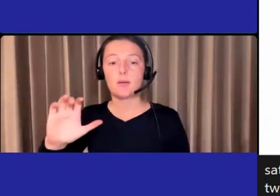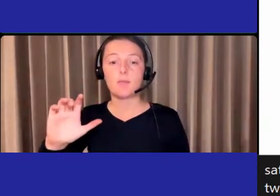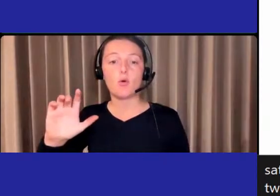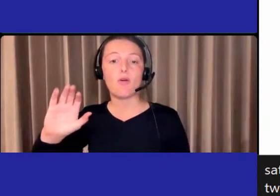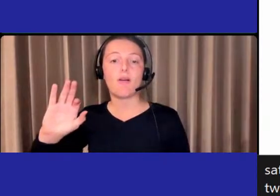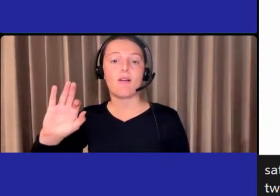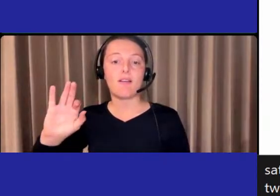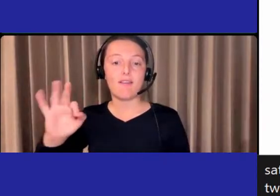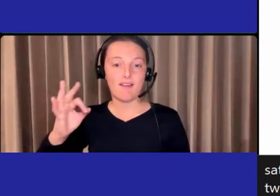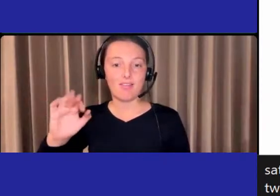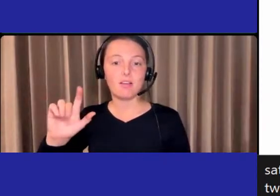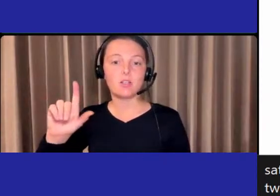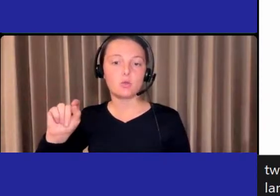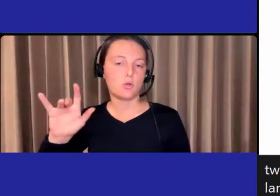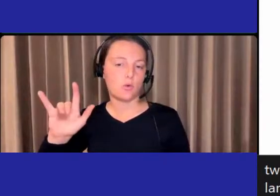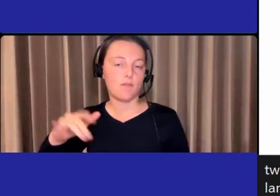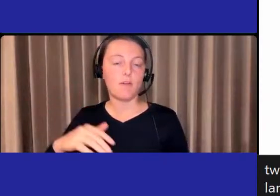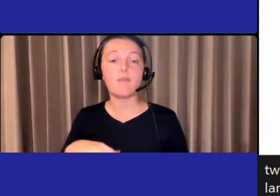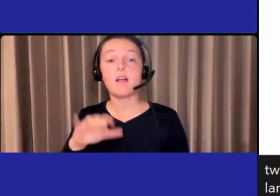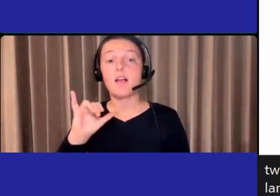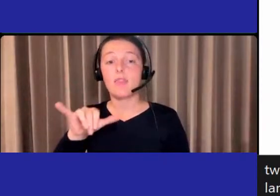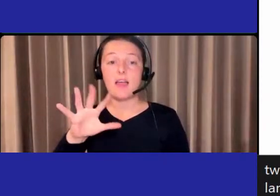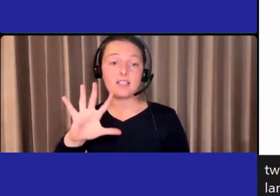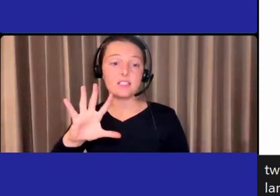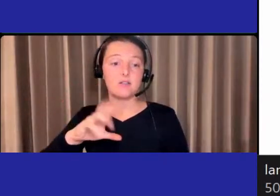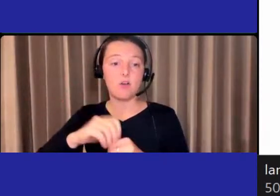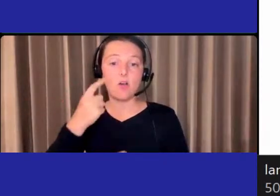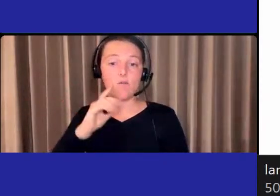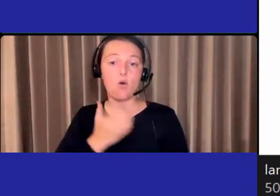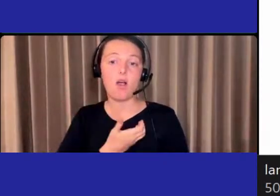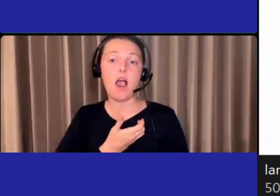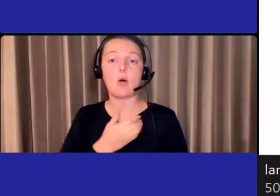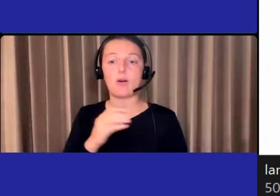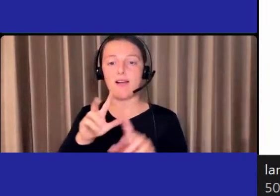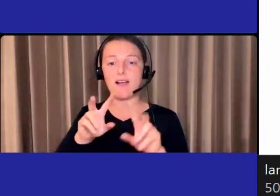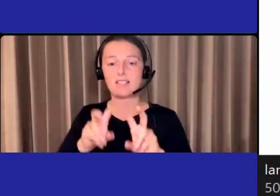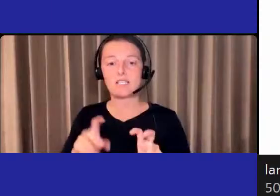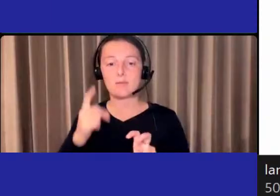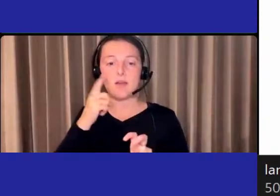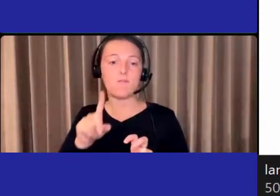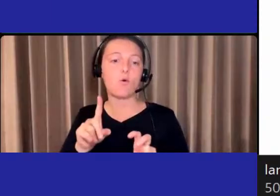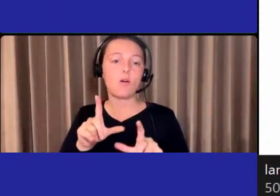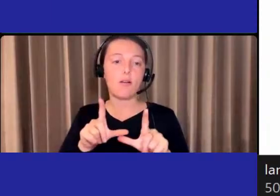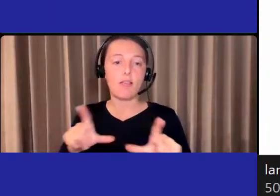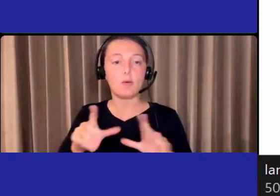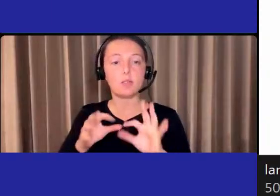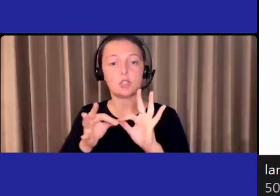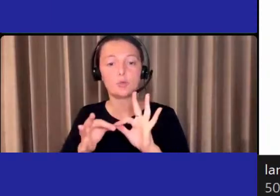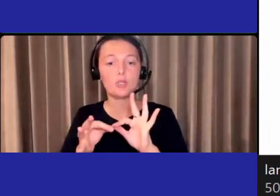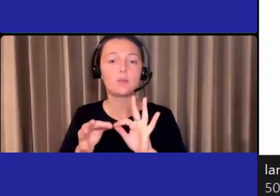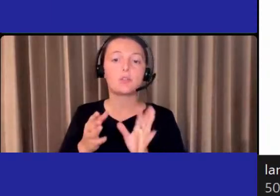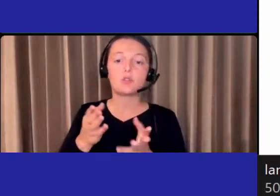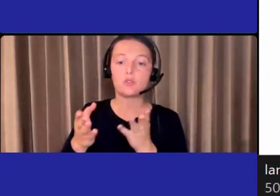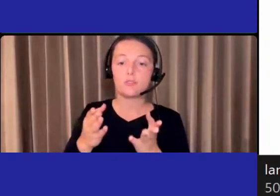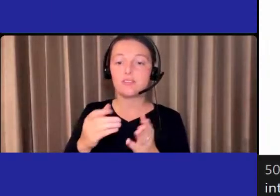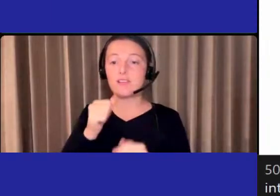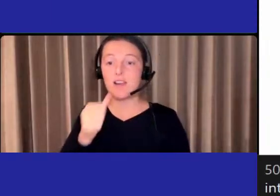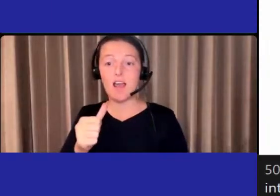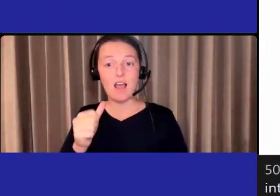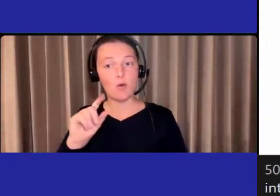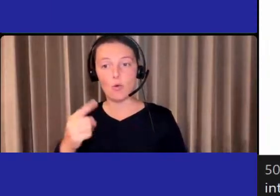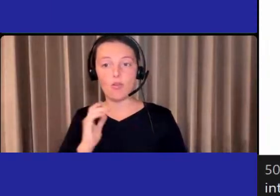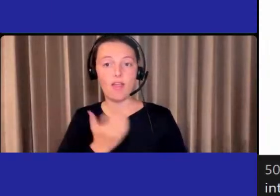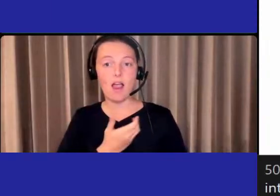our language access services from the point of view of not only our staff, but also the patients that receive interpreter services.